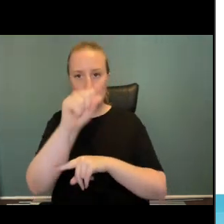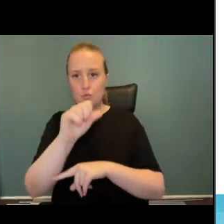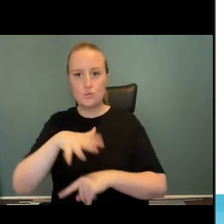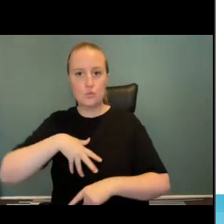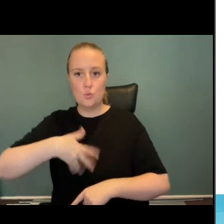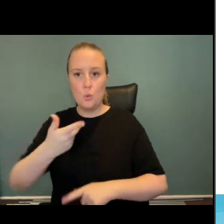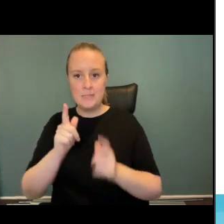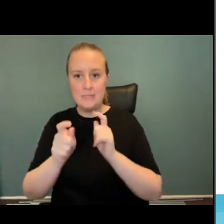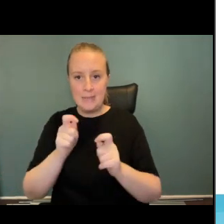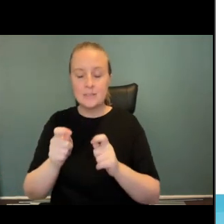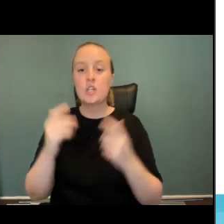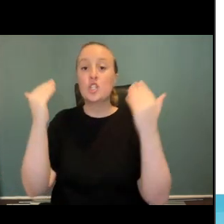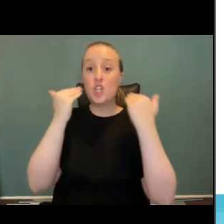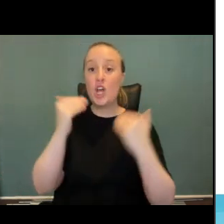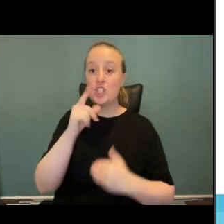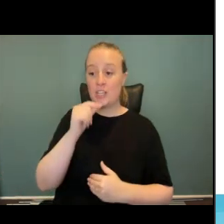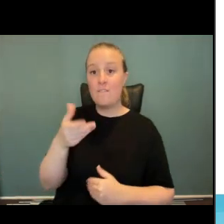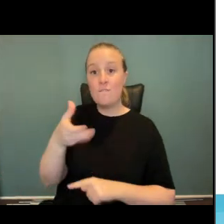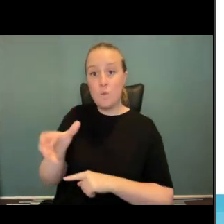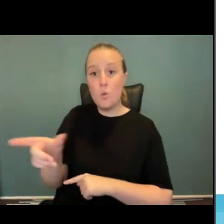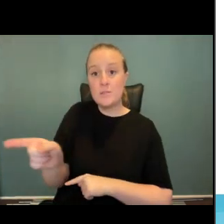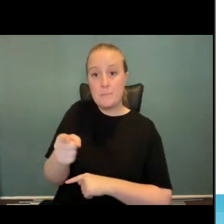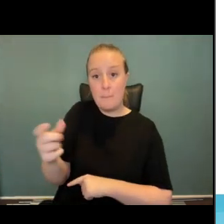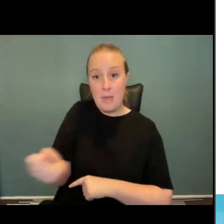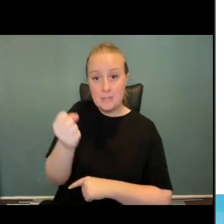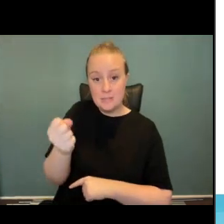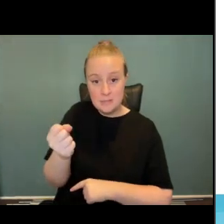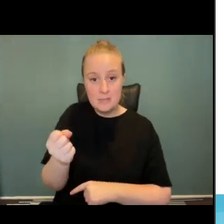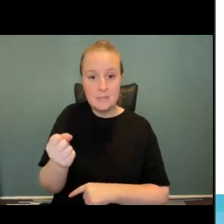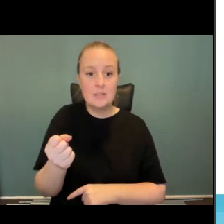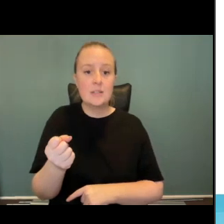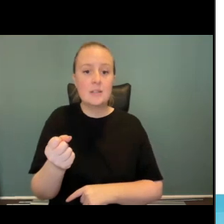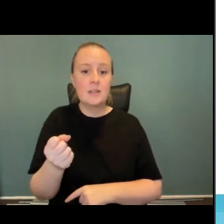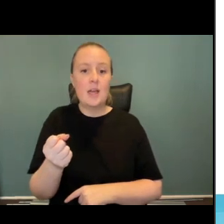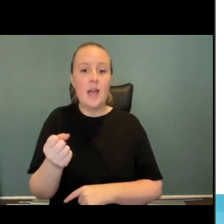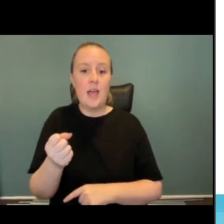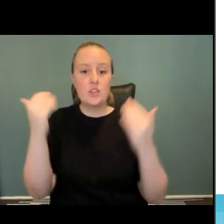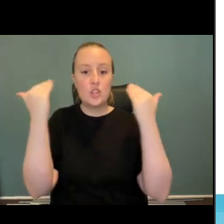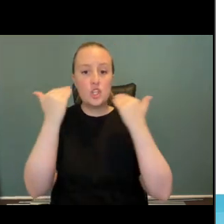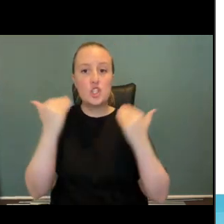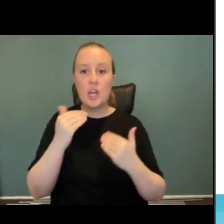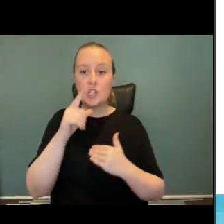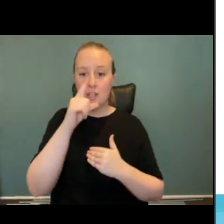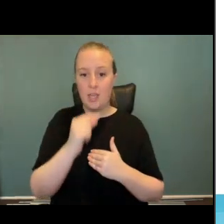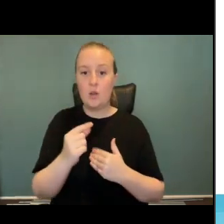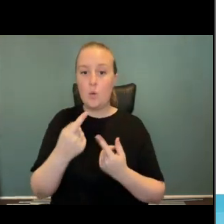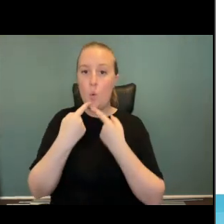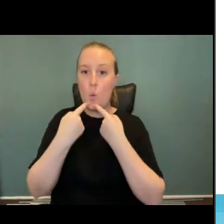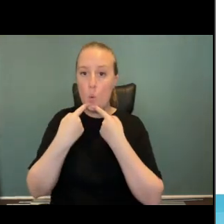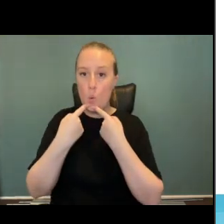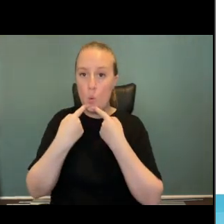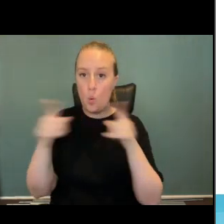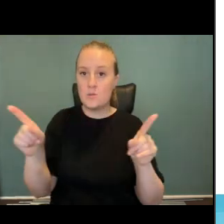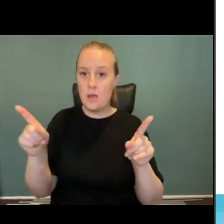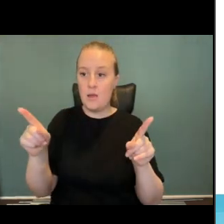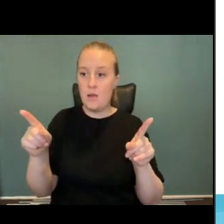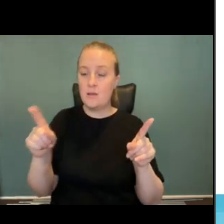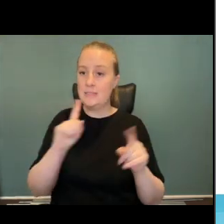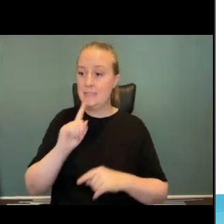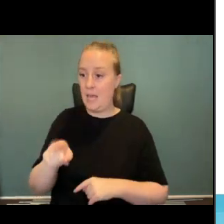order a person be liable for the costs of a child. So the DNA testing has been done, you are dad, here's